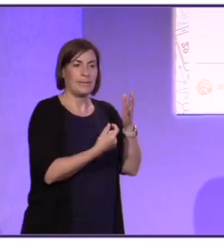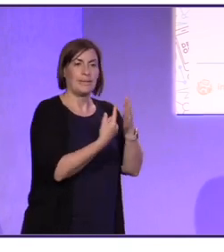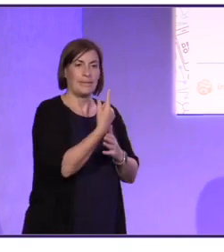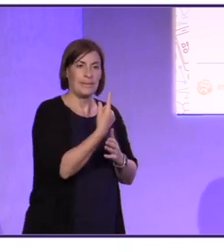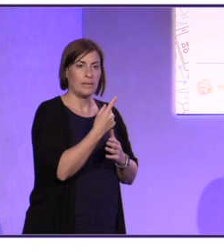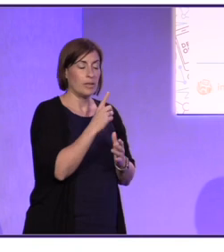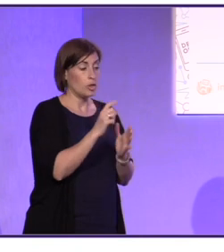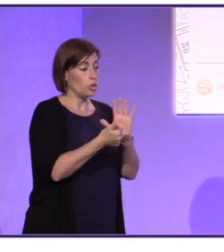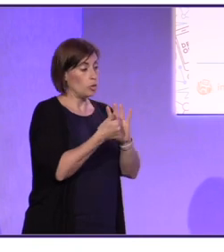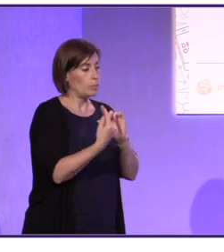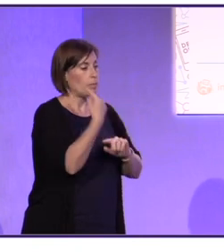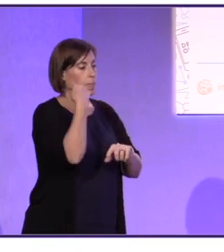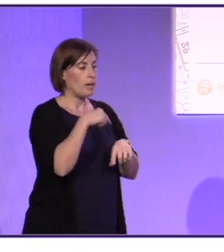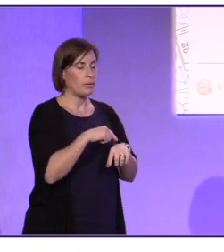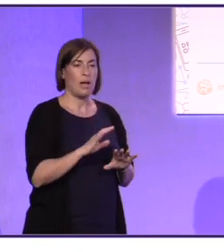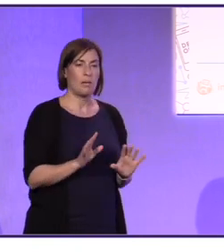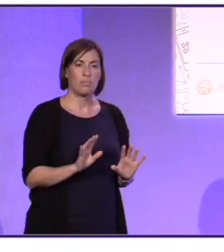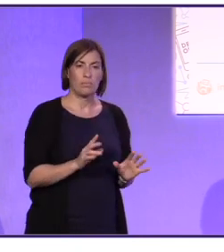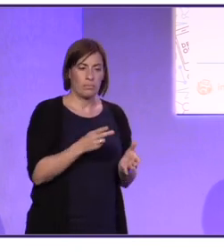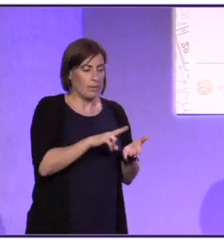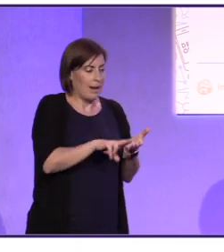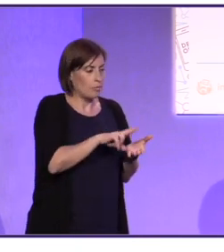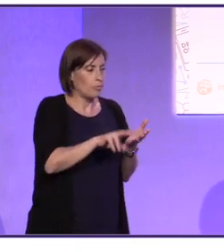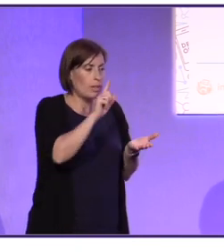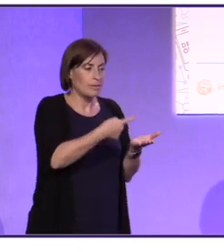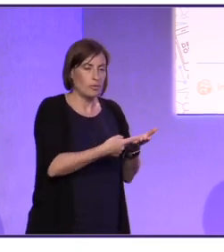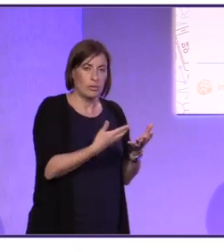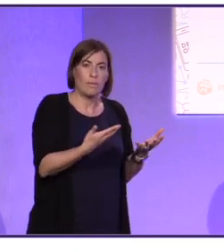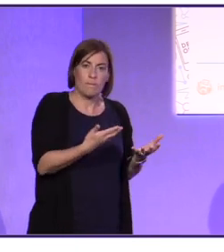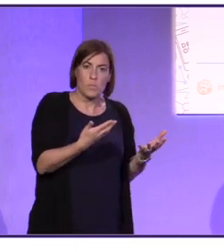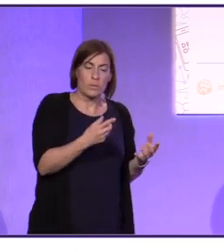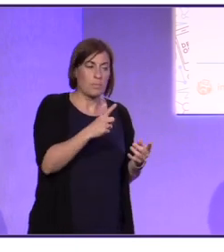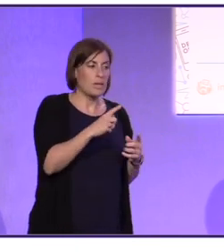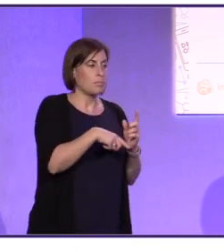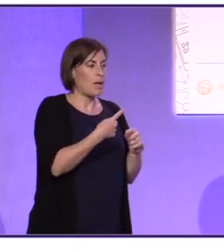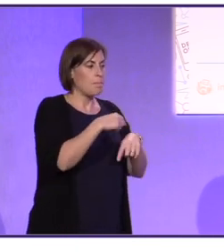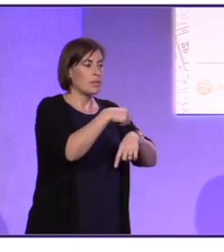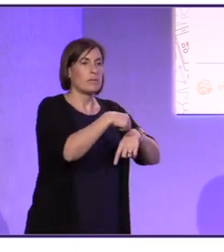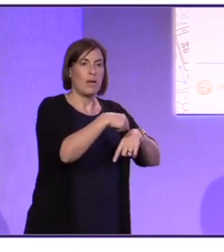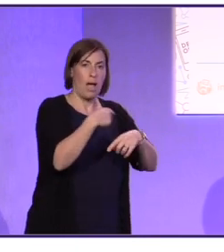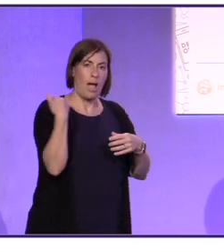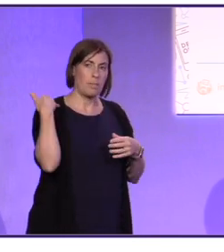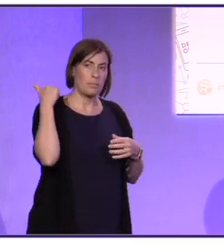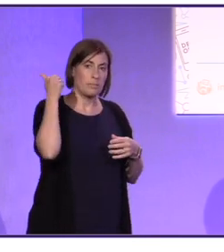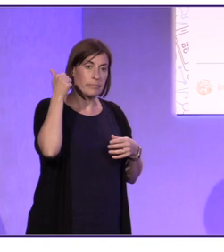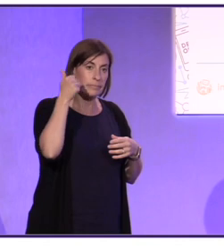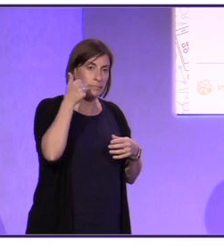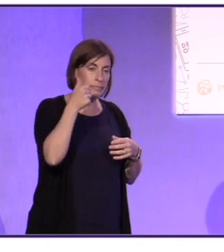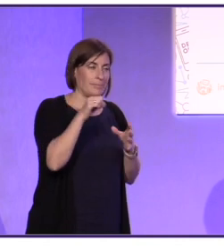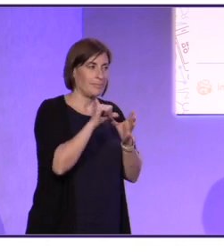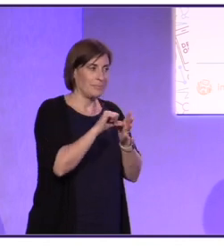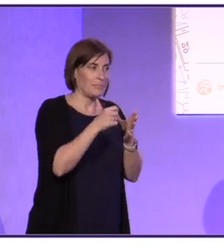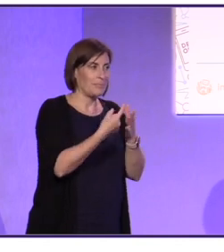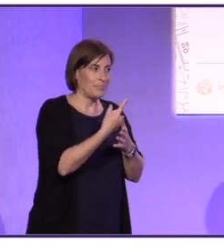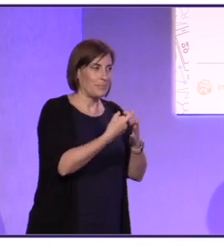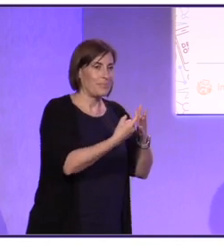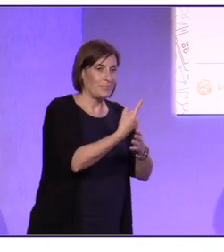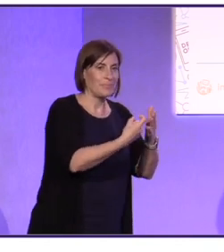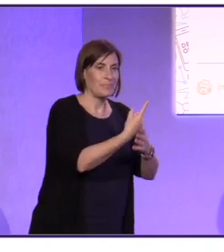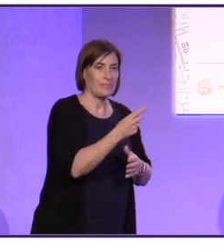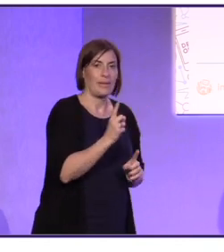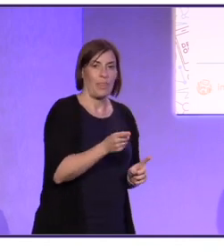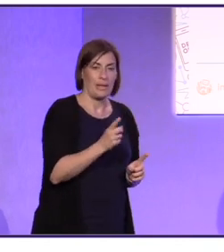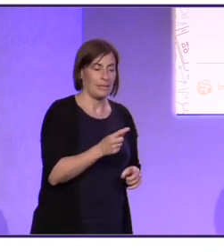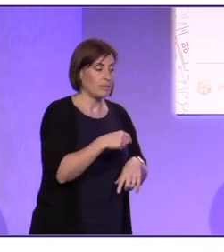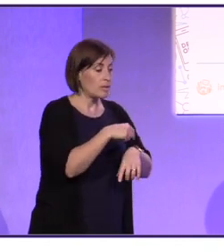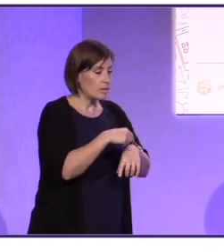was a natural decision. But over time, things grew bad. And so we have to redo things over time and